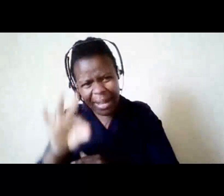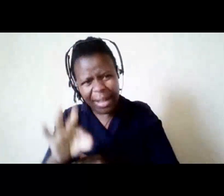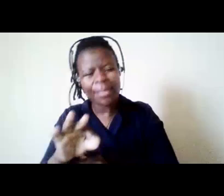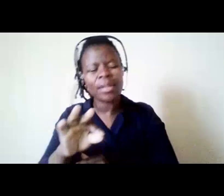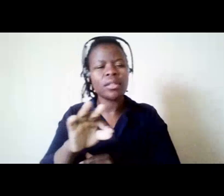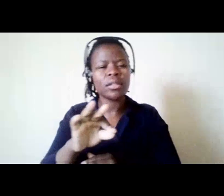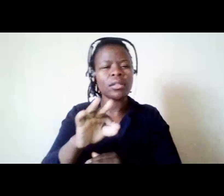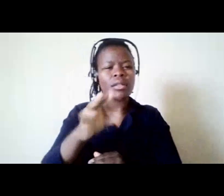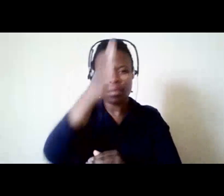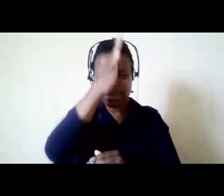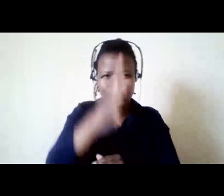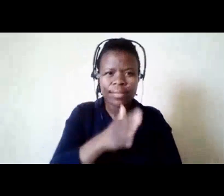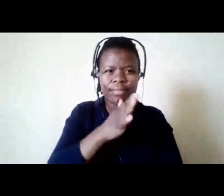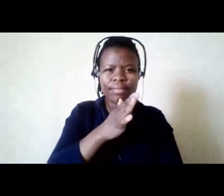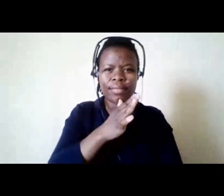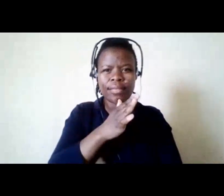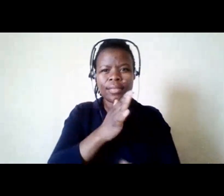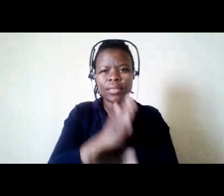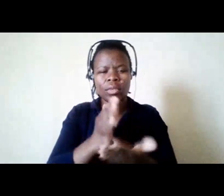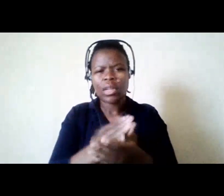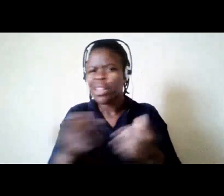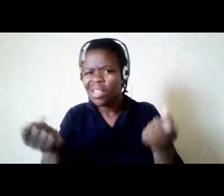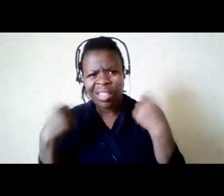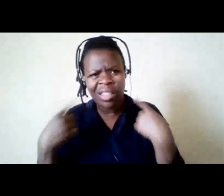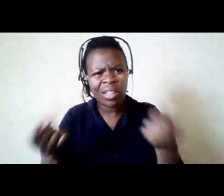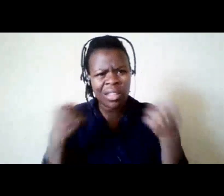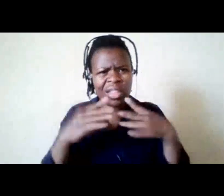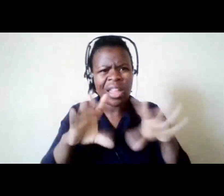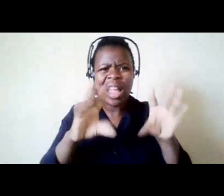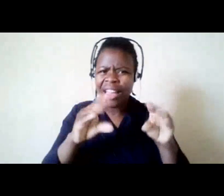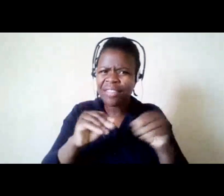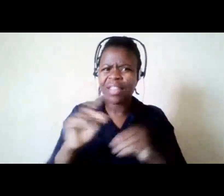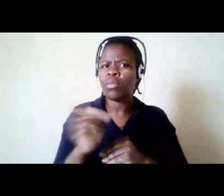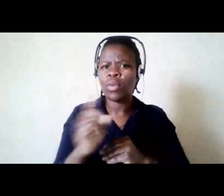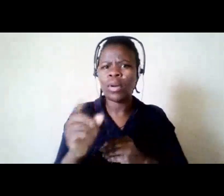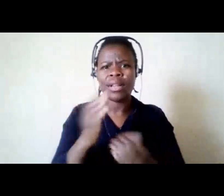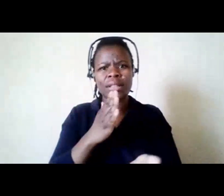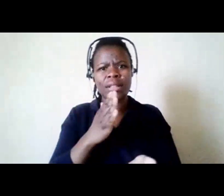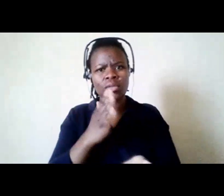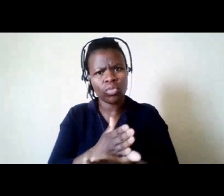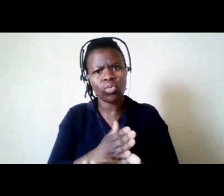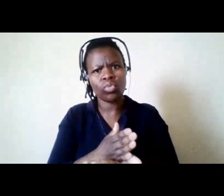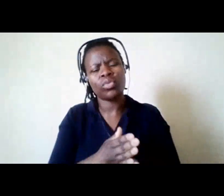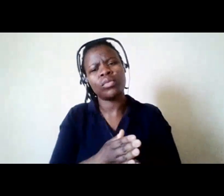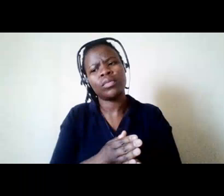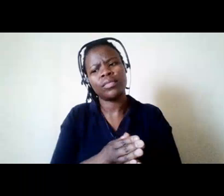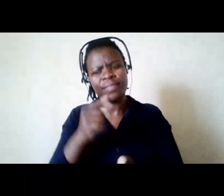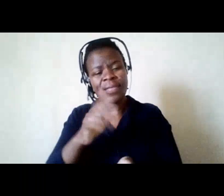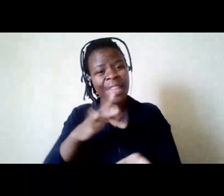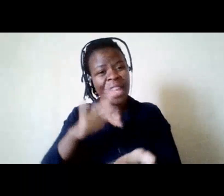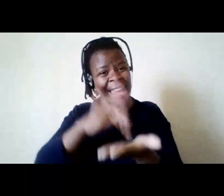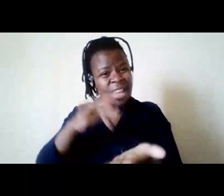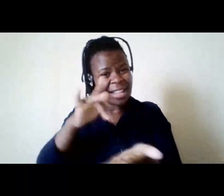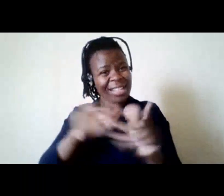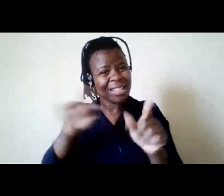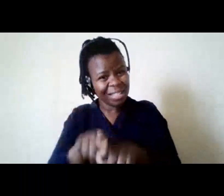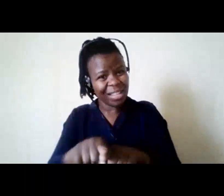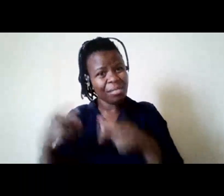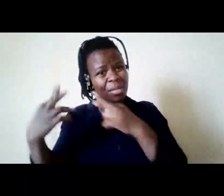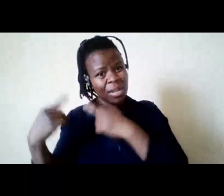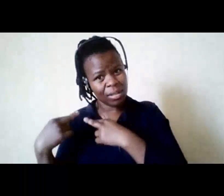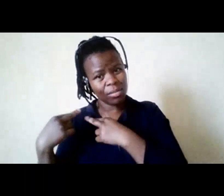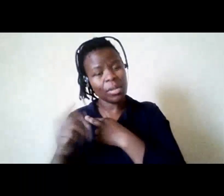don't understand what's available, who don't know about rights and things like that. So yes, there's agency and yes, there's responsibility, but you